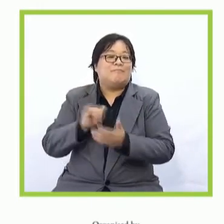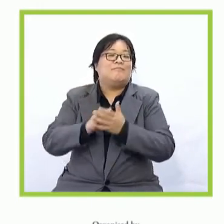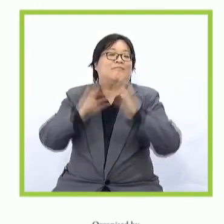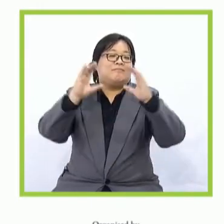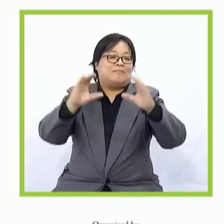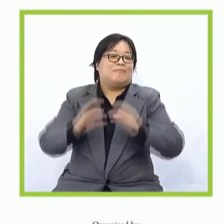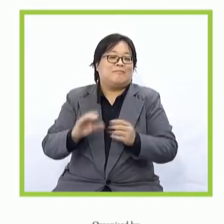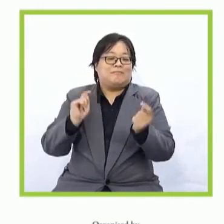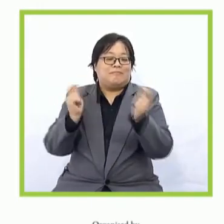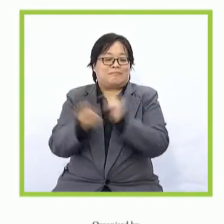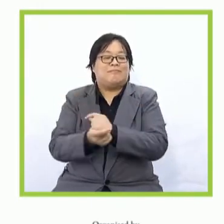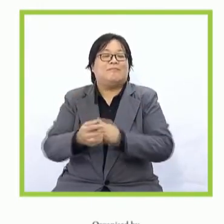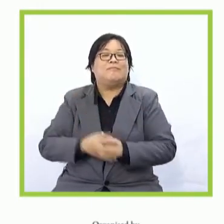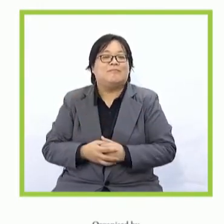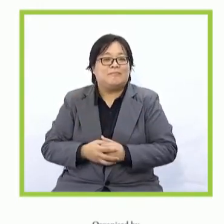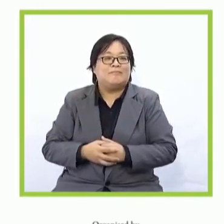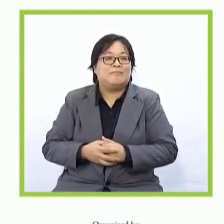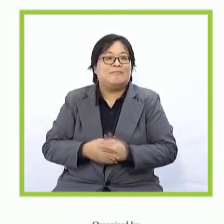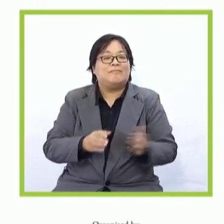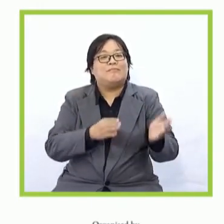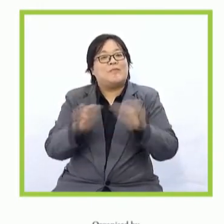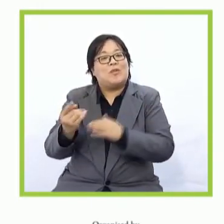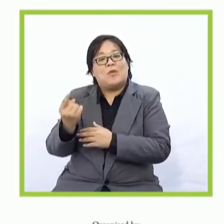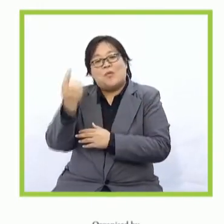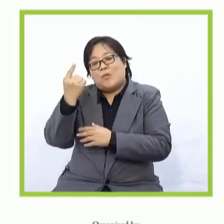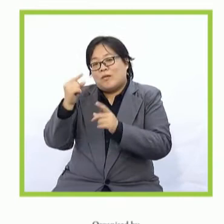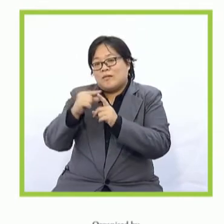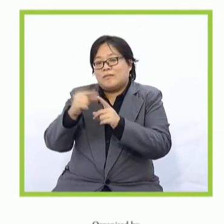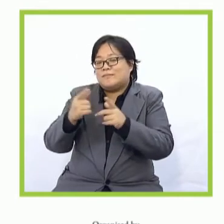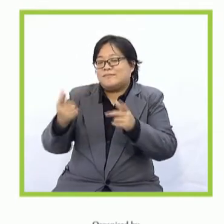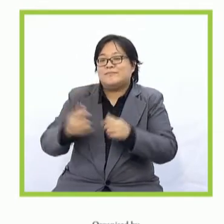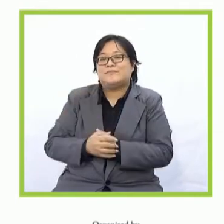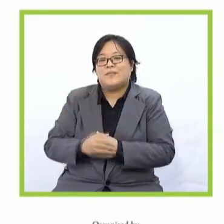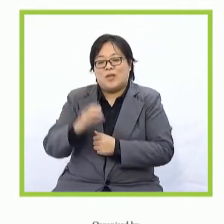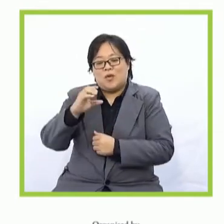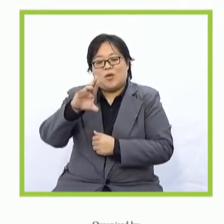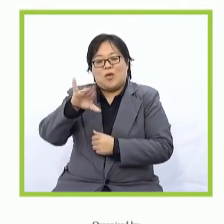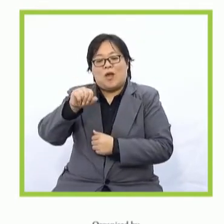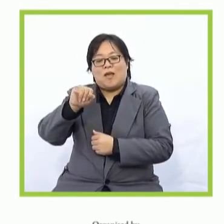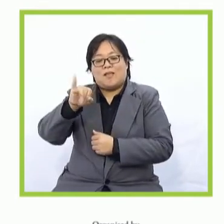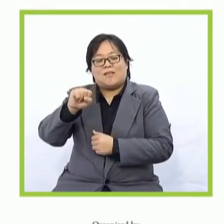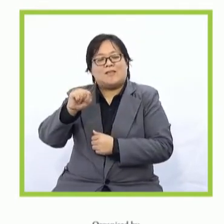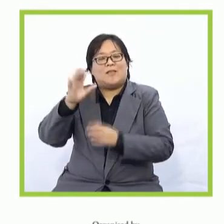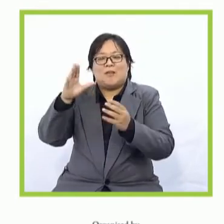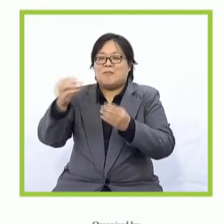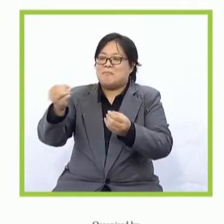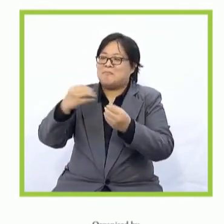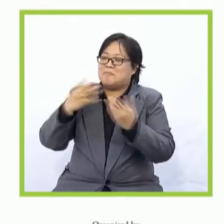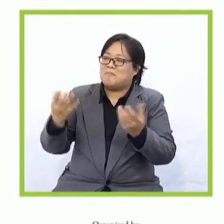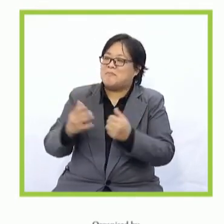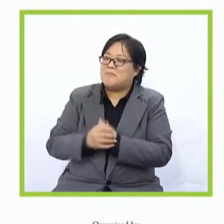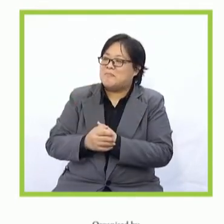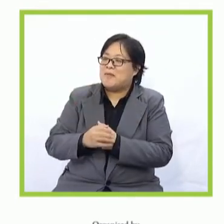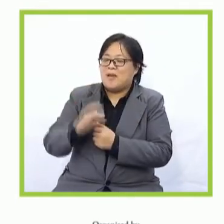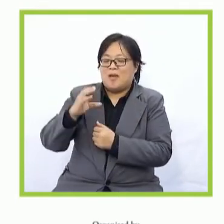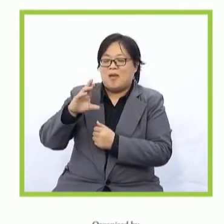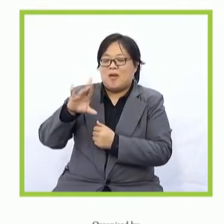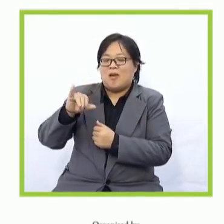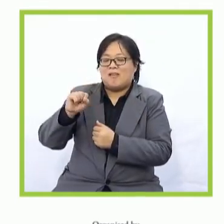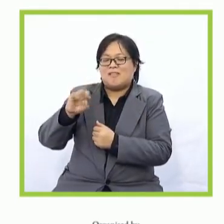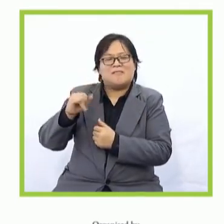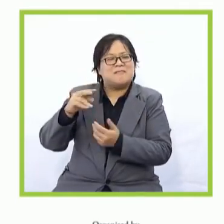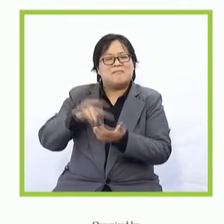change happens. Lastly, one word on crises, because some people say to me, does this COVID crisis